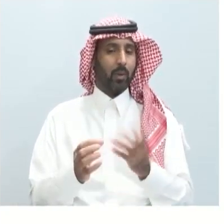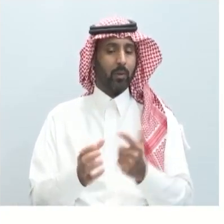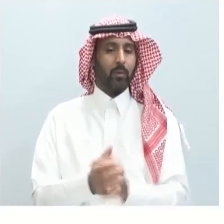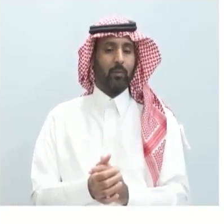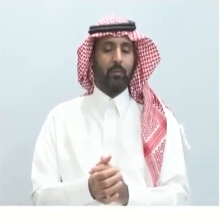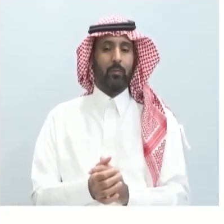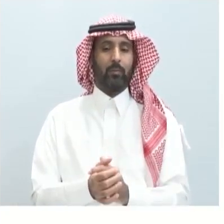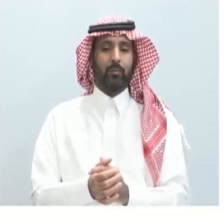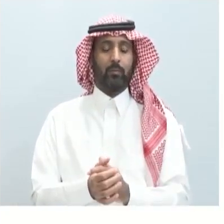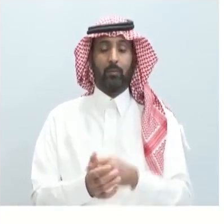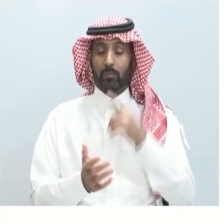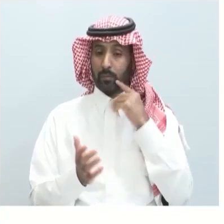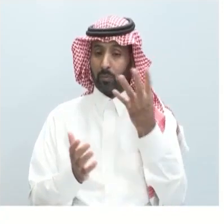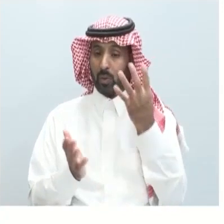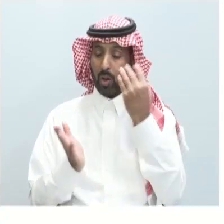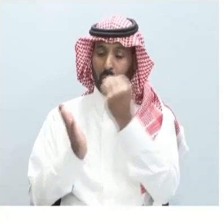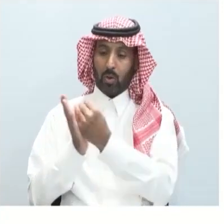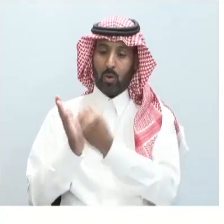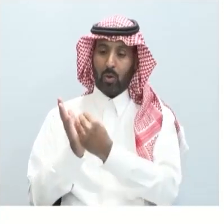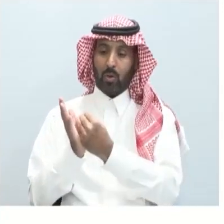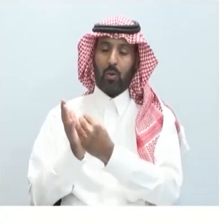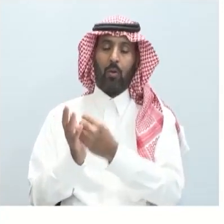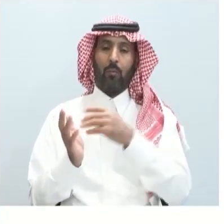here? In paragraph 4,